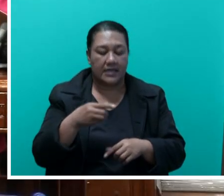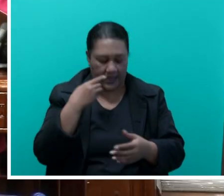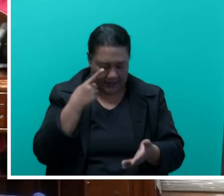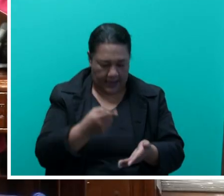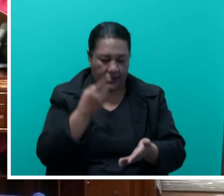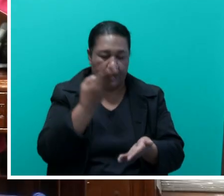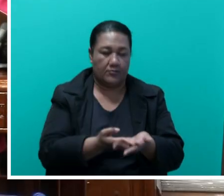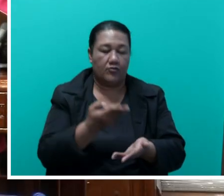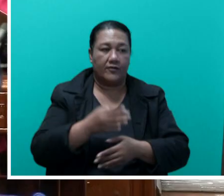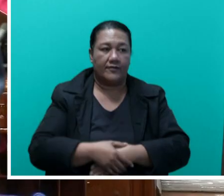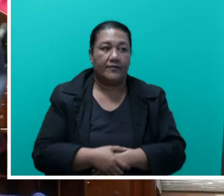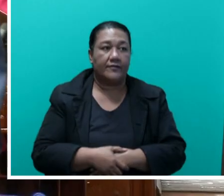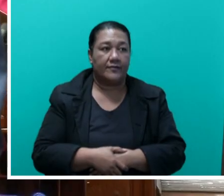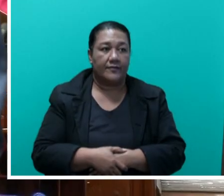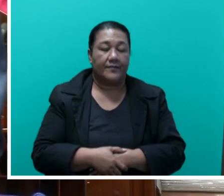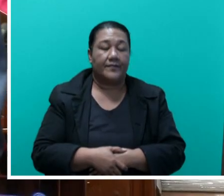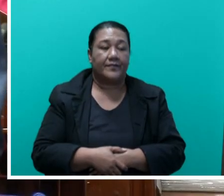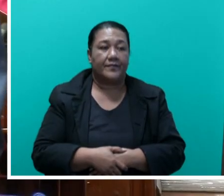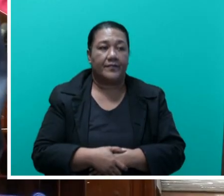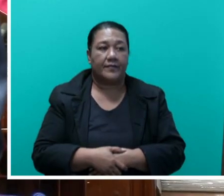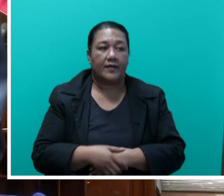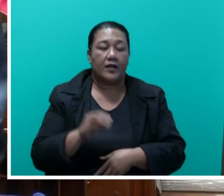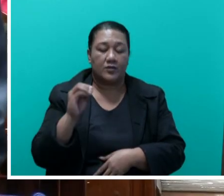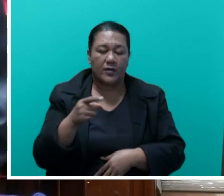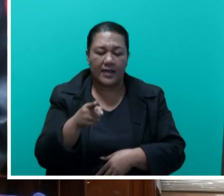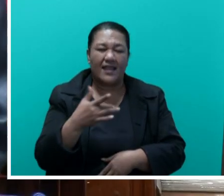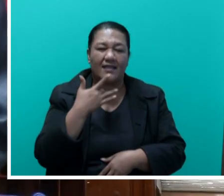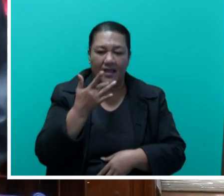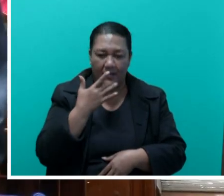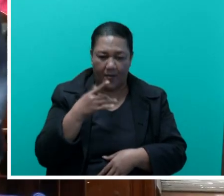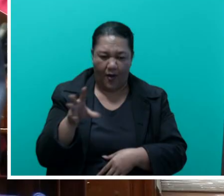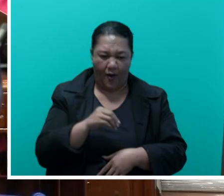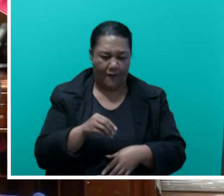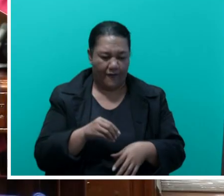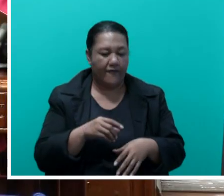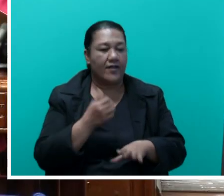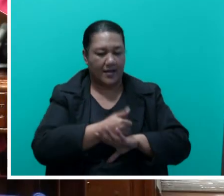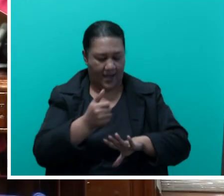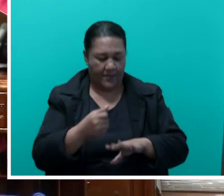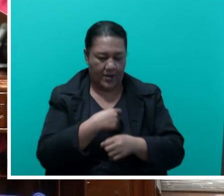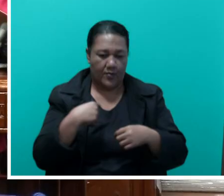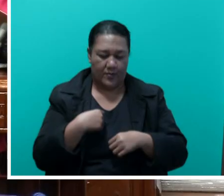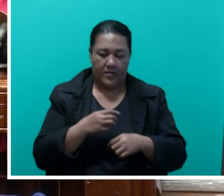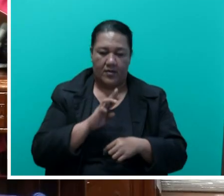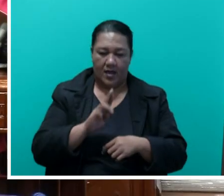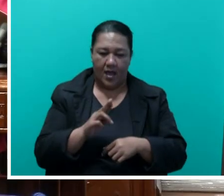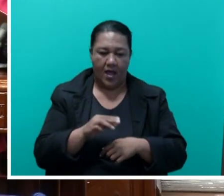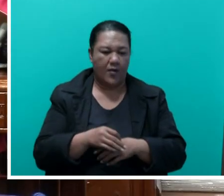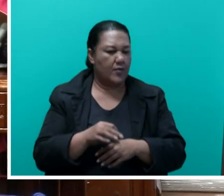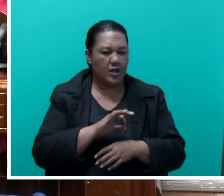But that is what we signed up for. We are not deterred We have had our setbacks and made